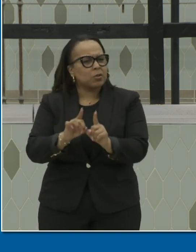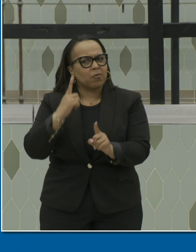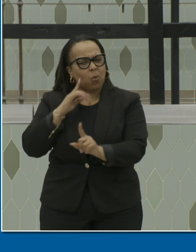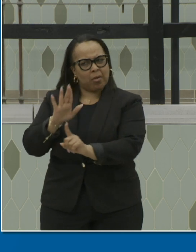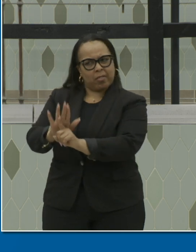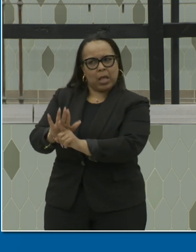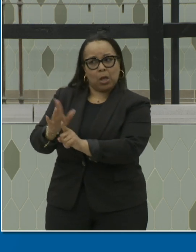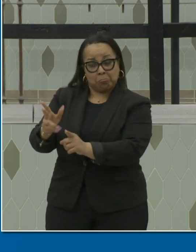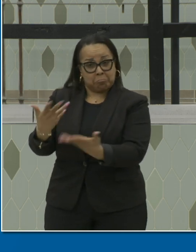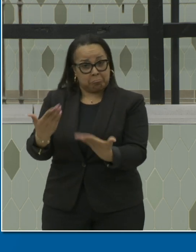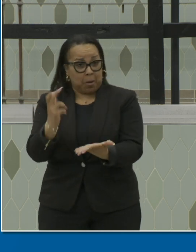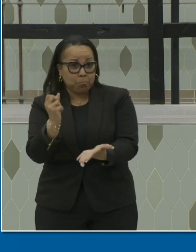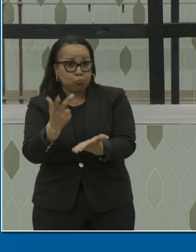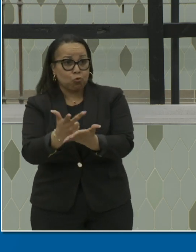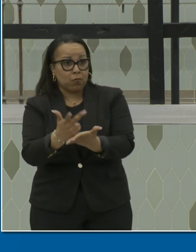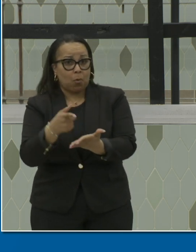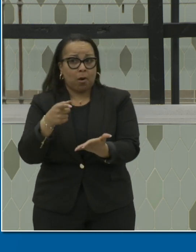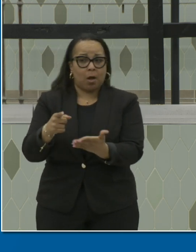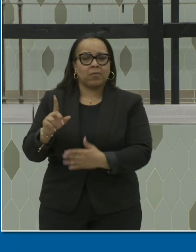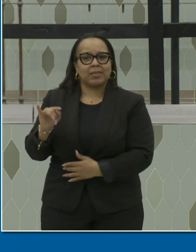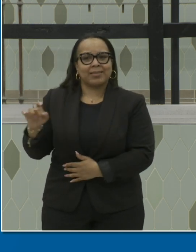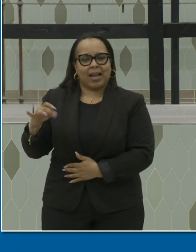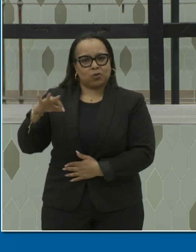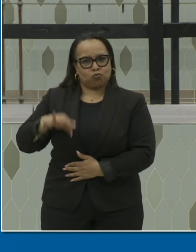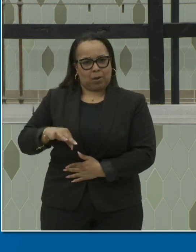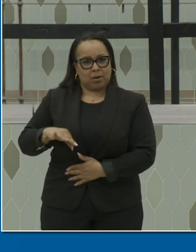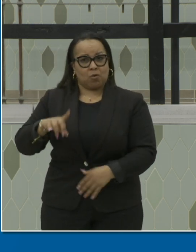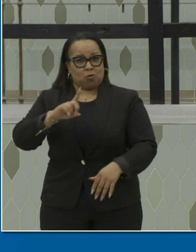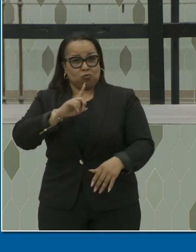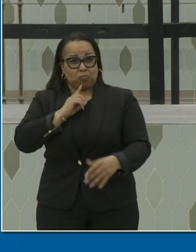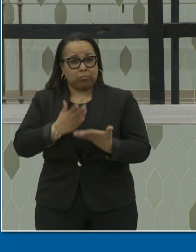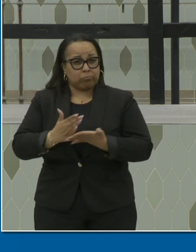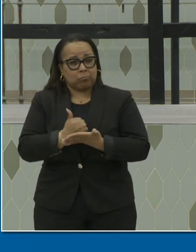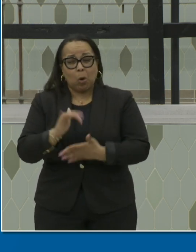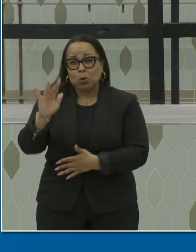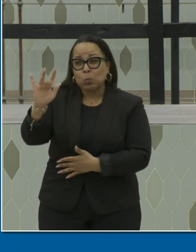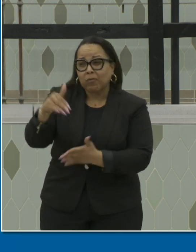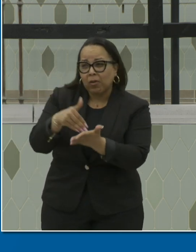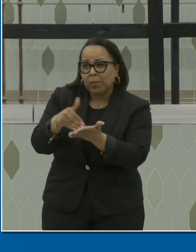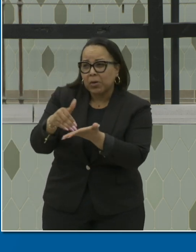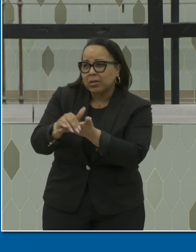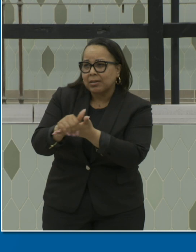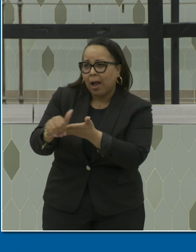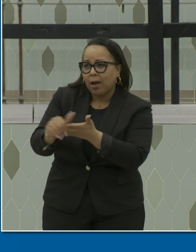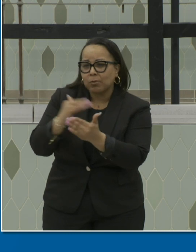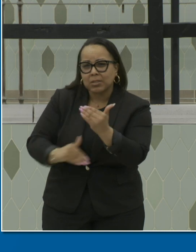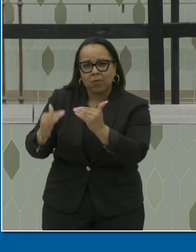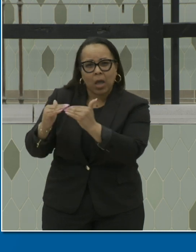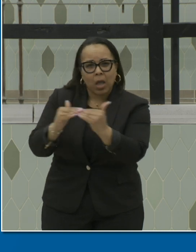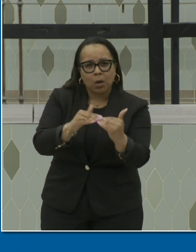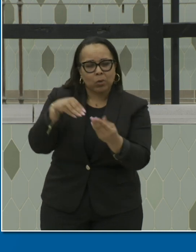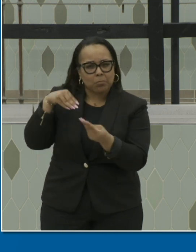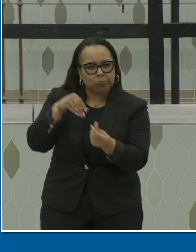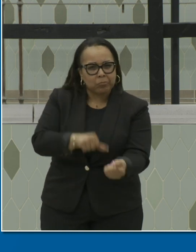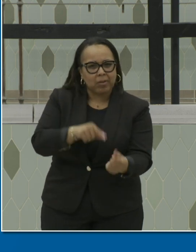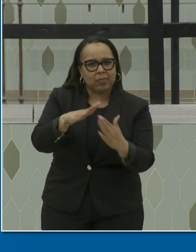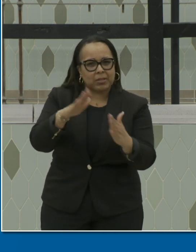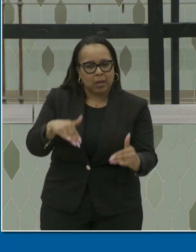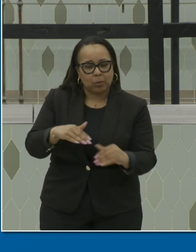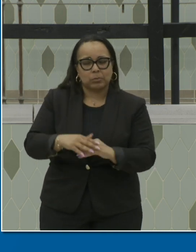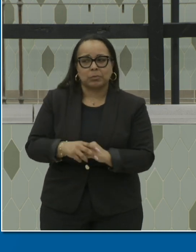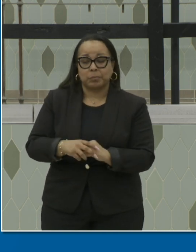their approval of the tax credits that generated $25 million of equity to put into this